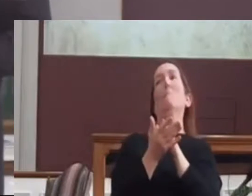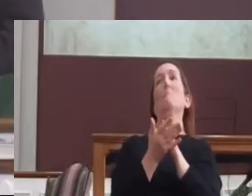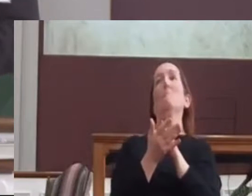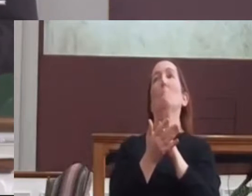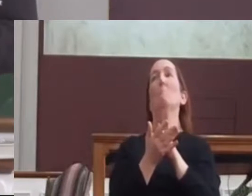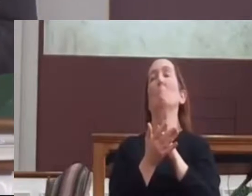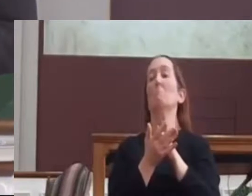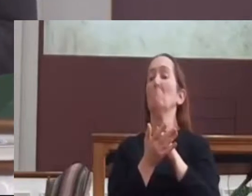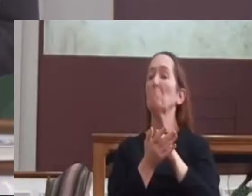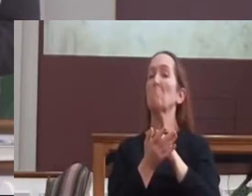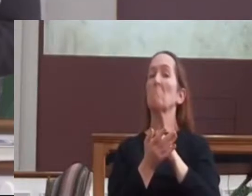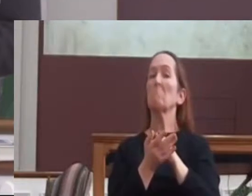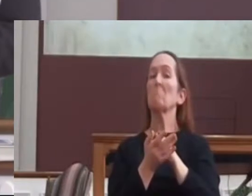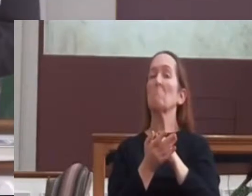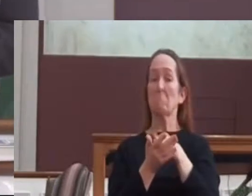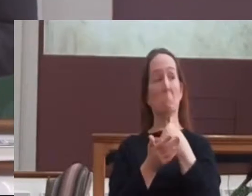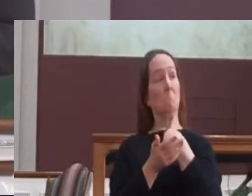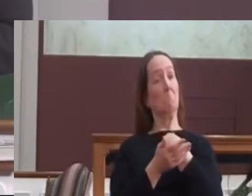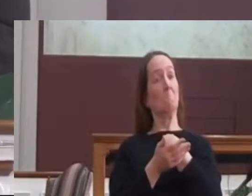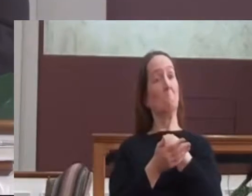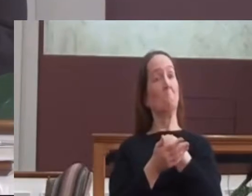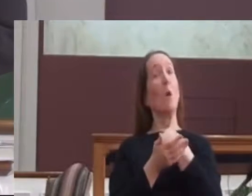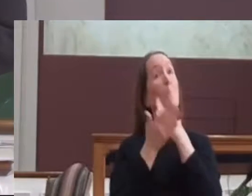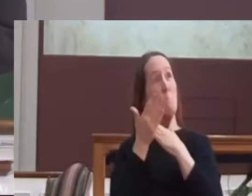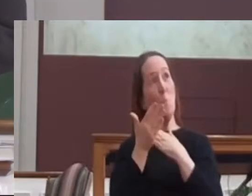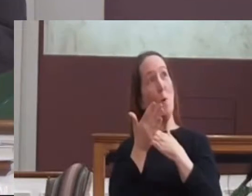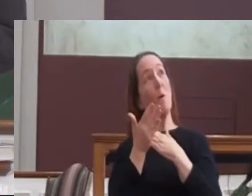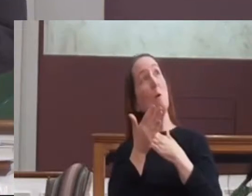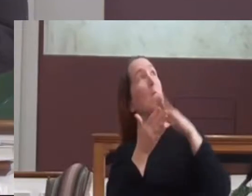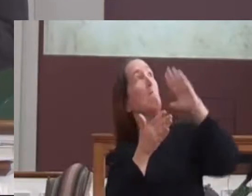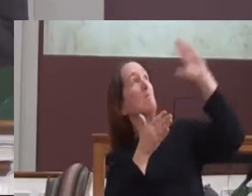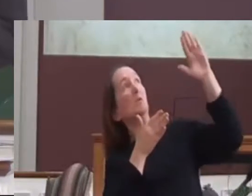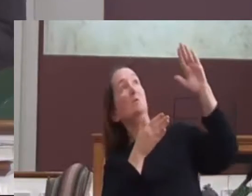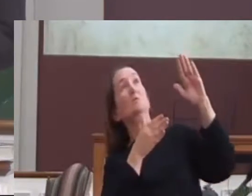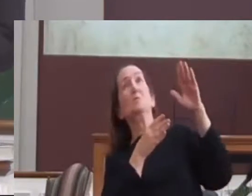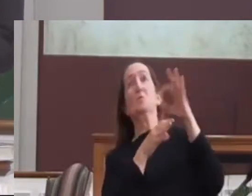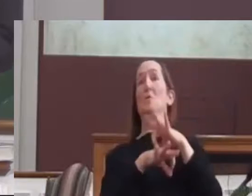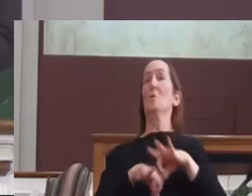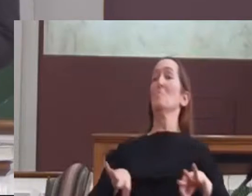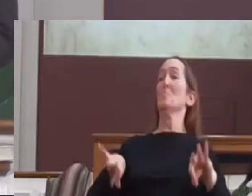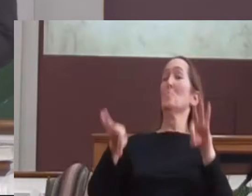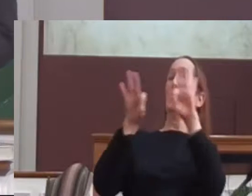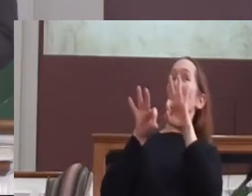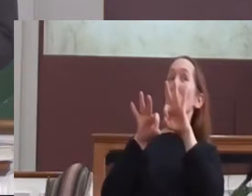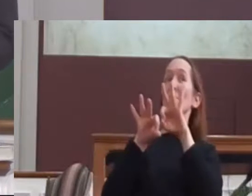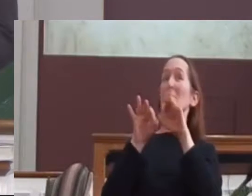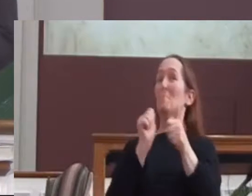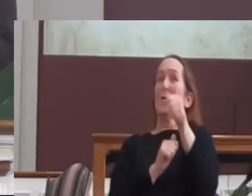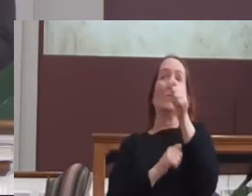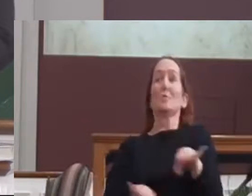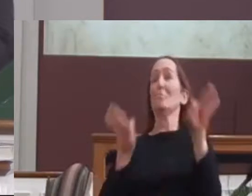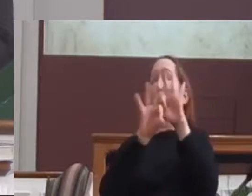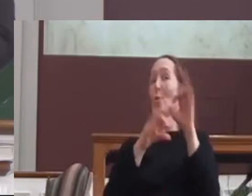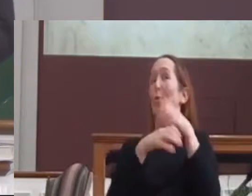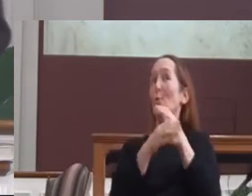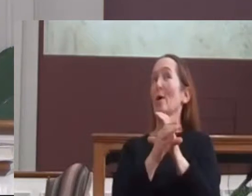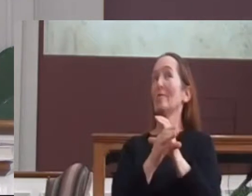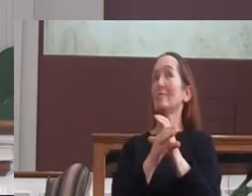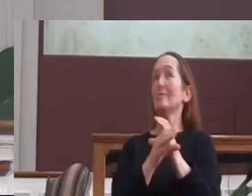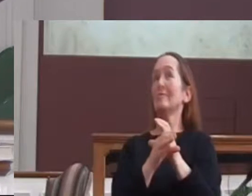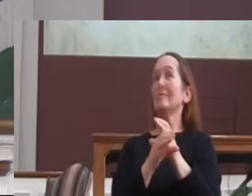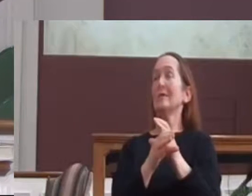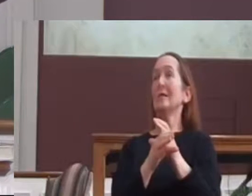read, and I can feel pretty good about that. I mean, after all, I am part of God's